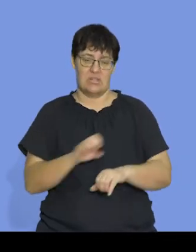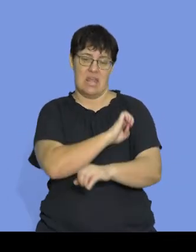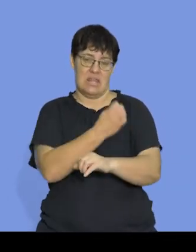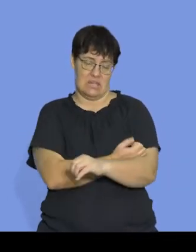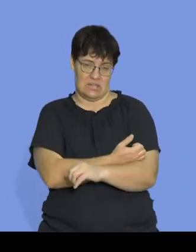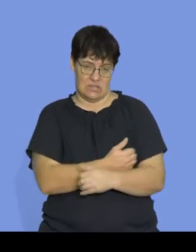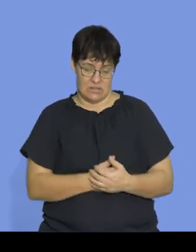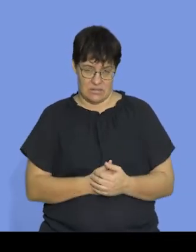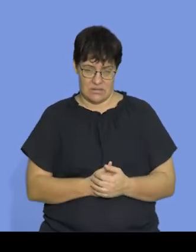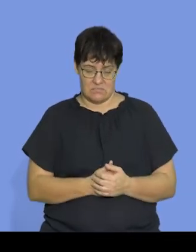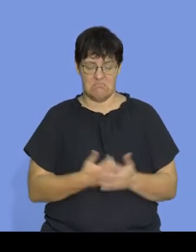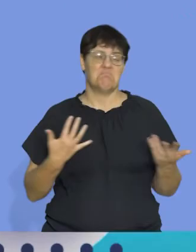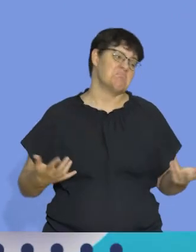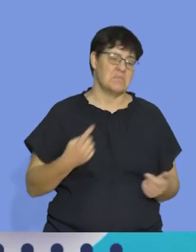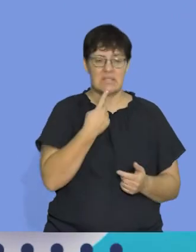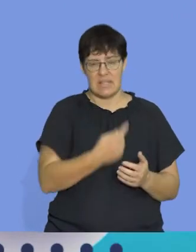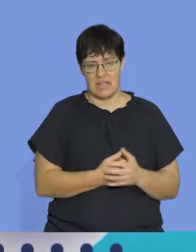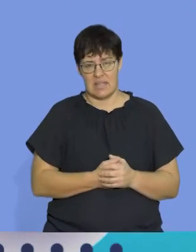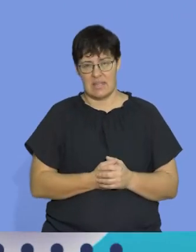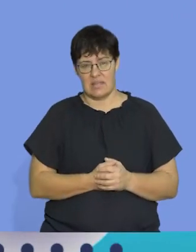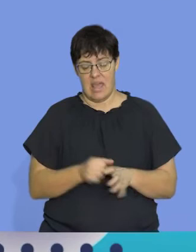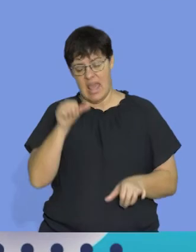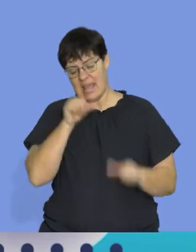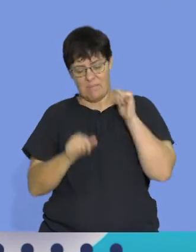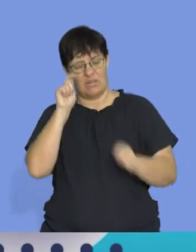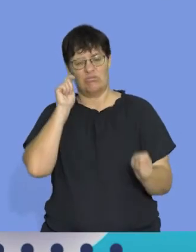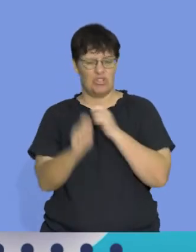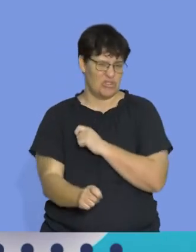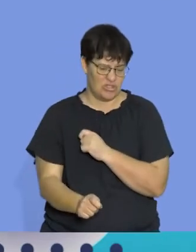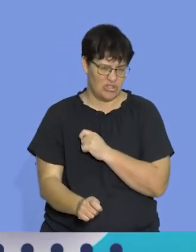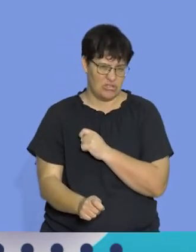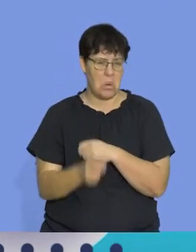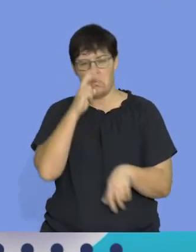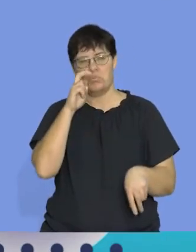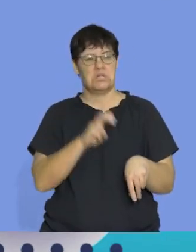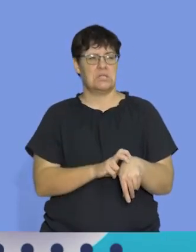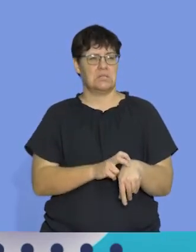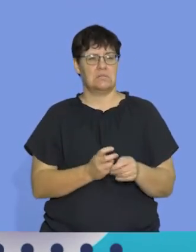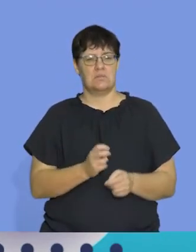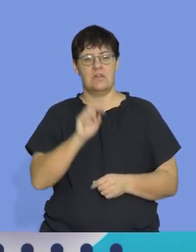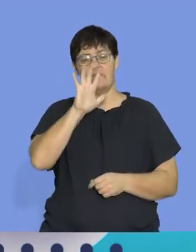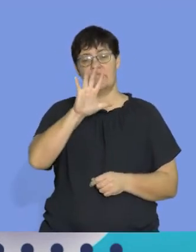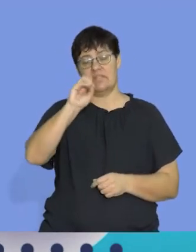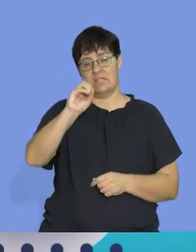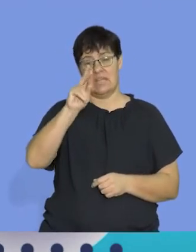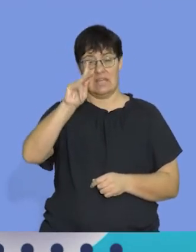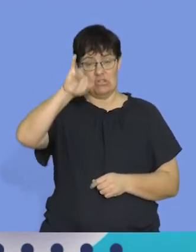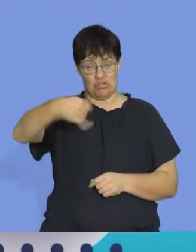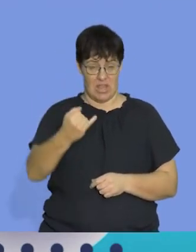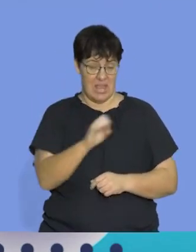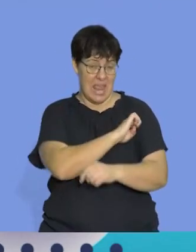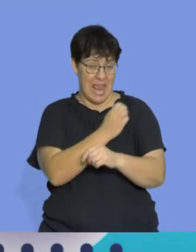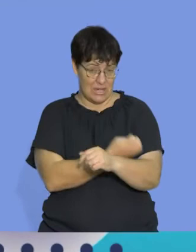if, say, for argument's sake, a particular chemical change or reaction requires, let's say, 50 kilojoules of energy for it